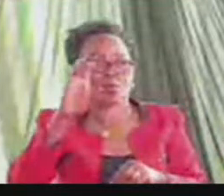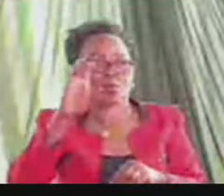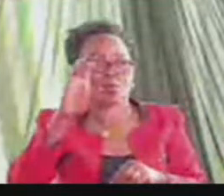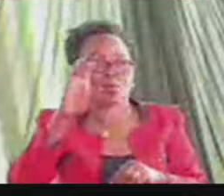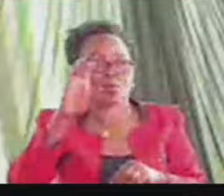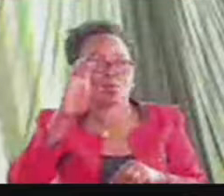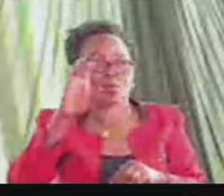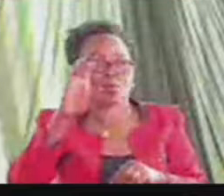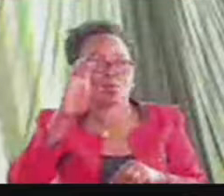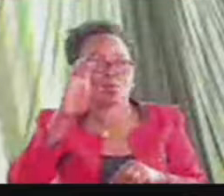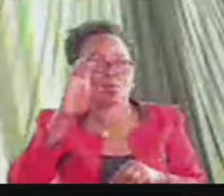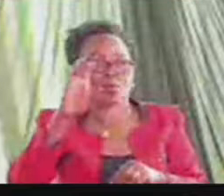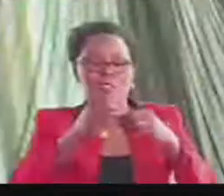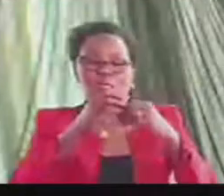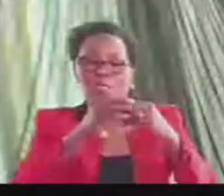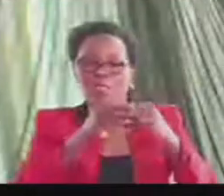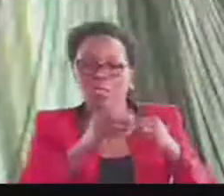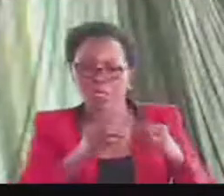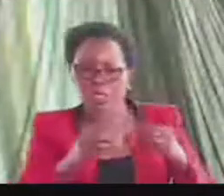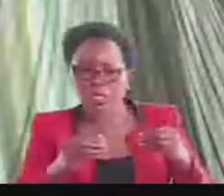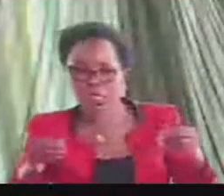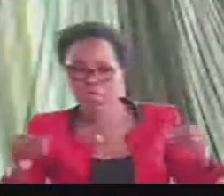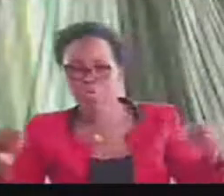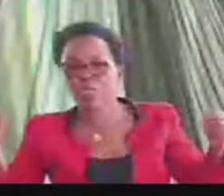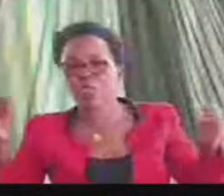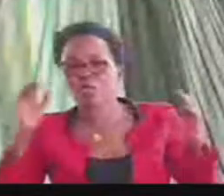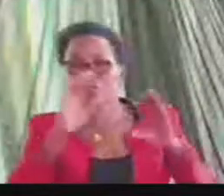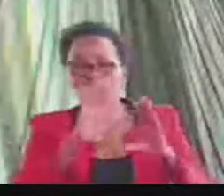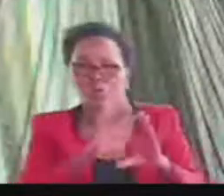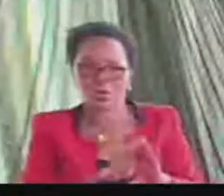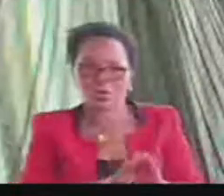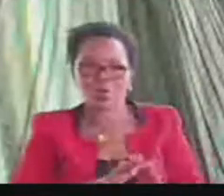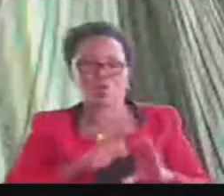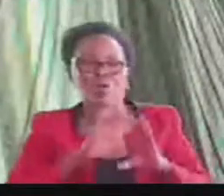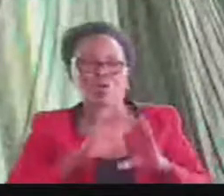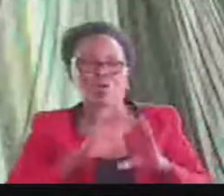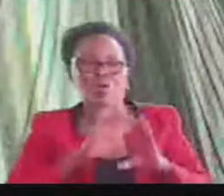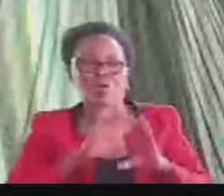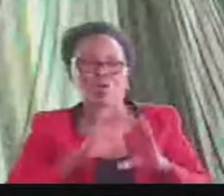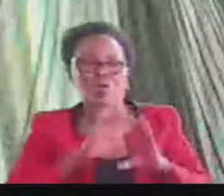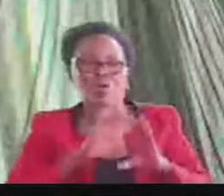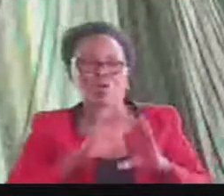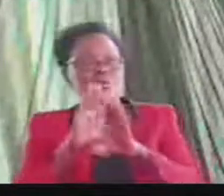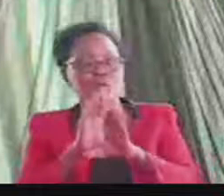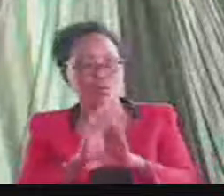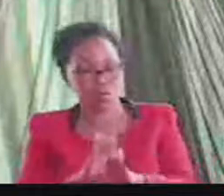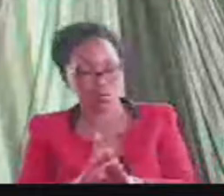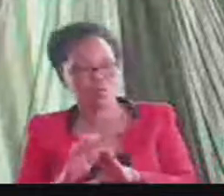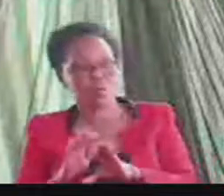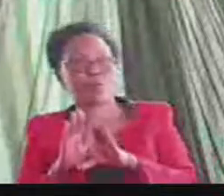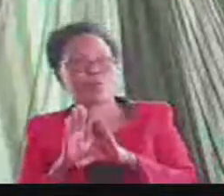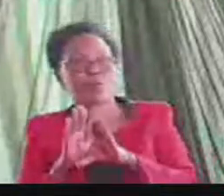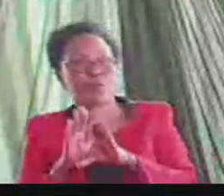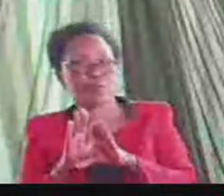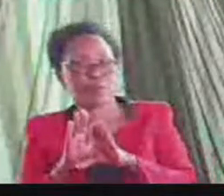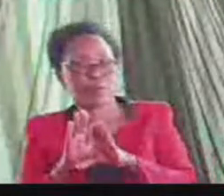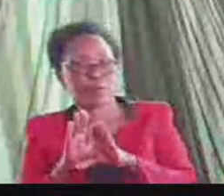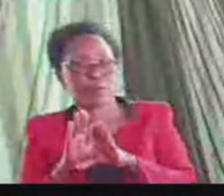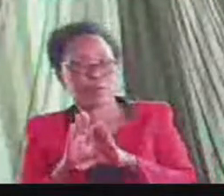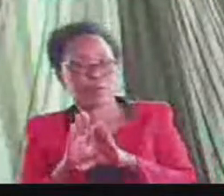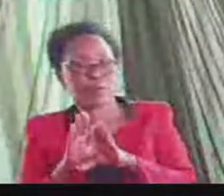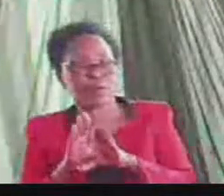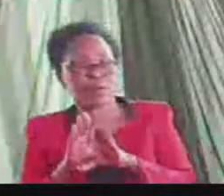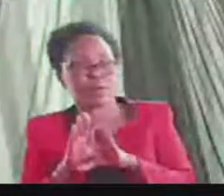judiciary needs to ring-fence the money, the money which has been budgeted for ICT, because by the time